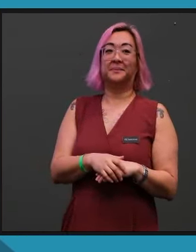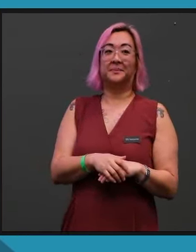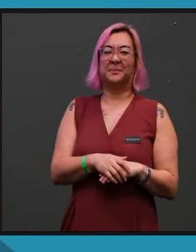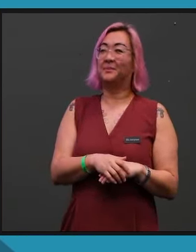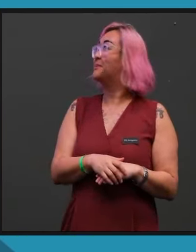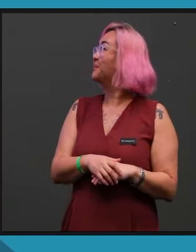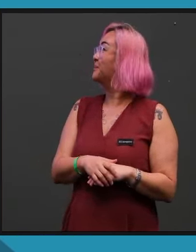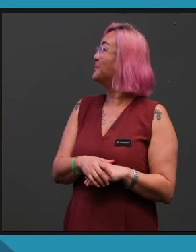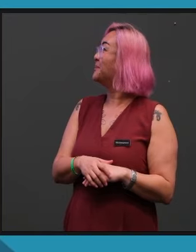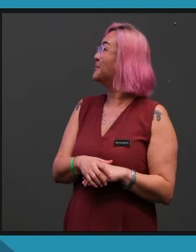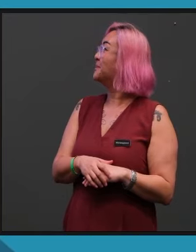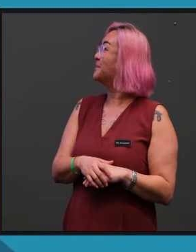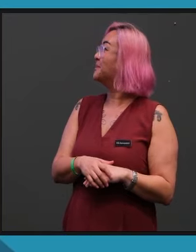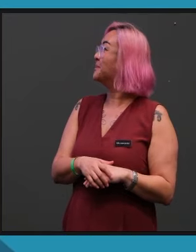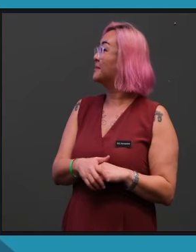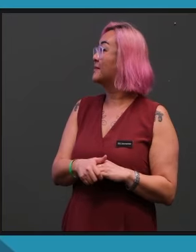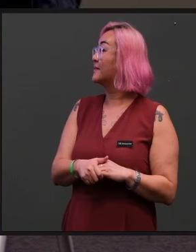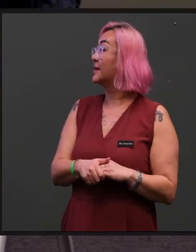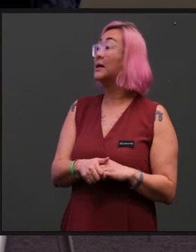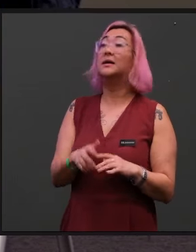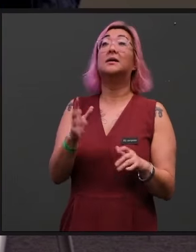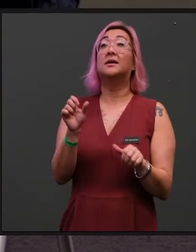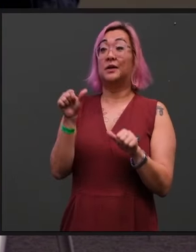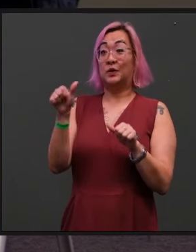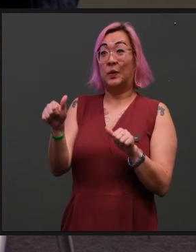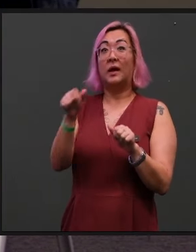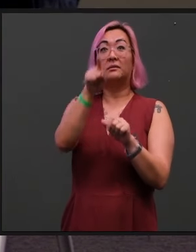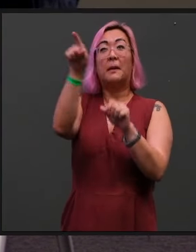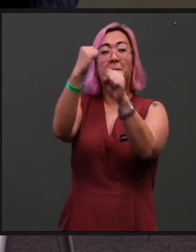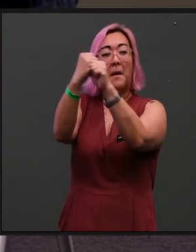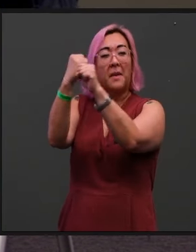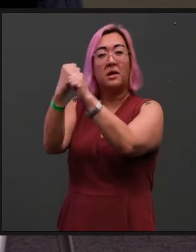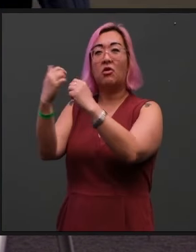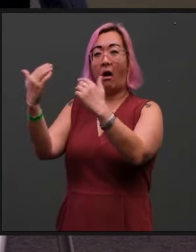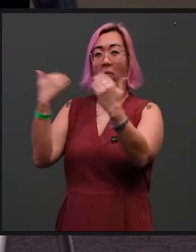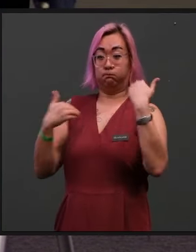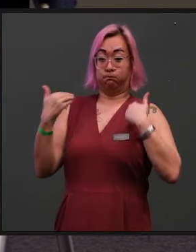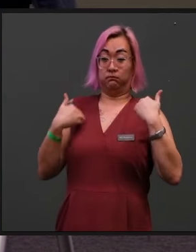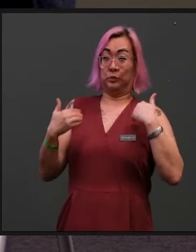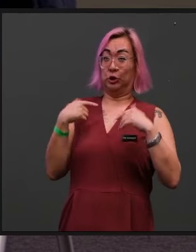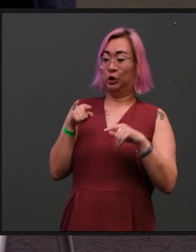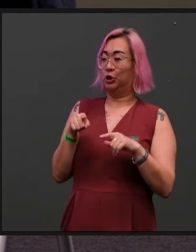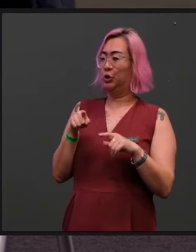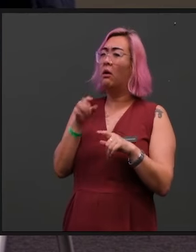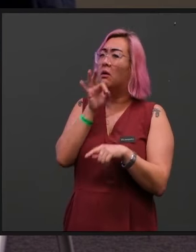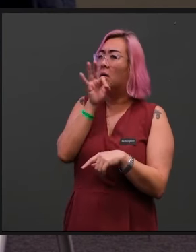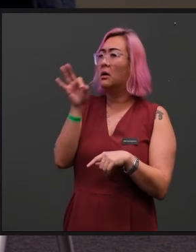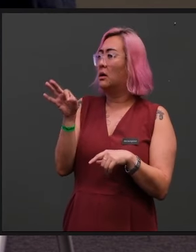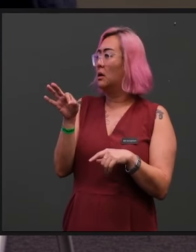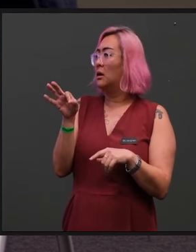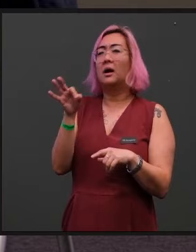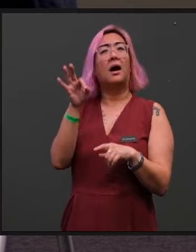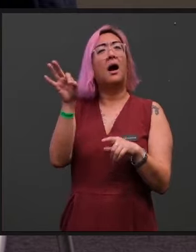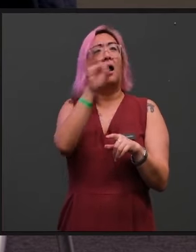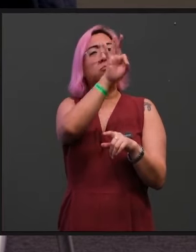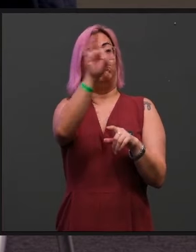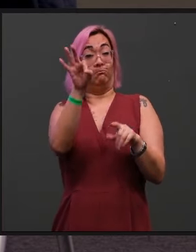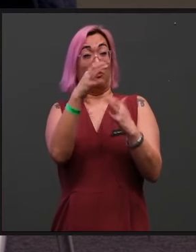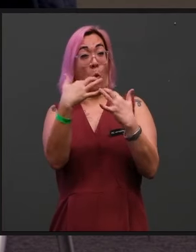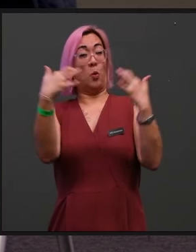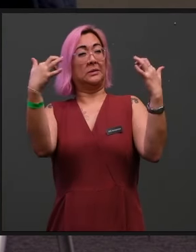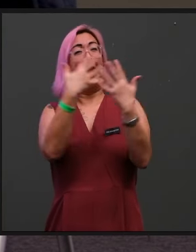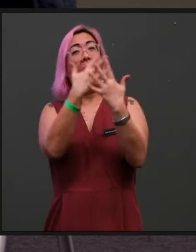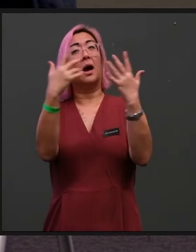So you've got publishers reaching out. Just out of curiosity, how many folks in here are